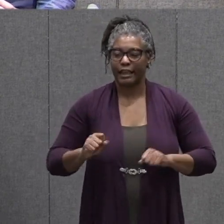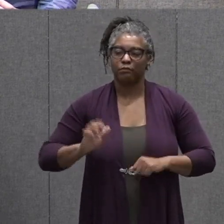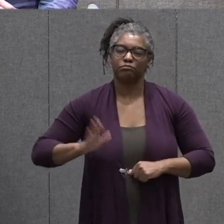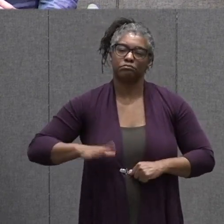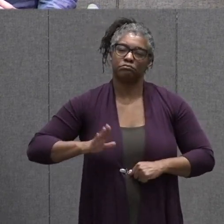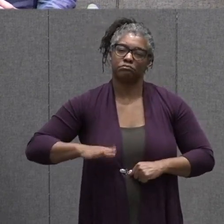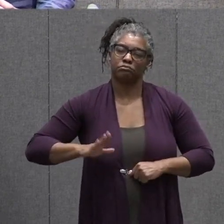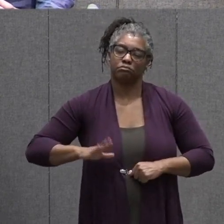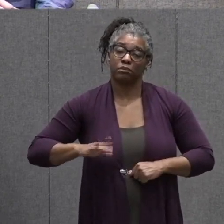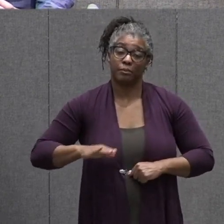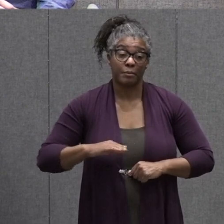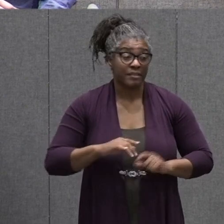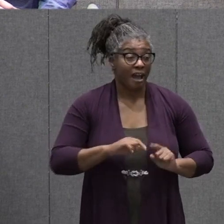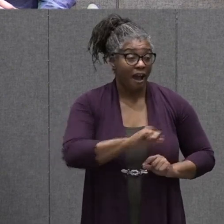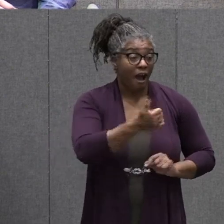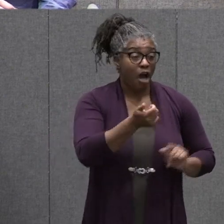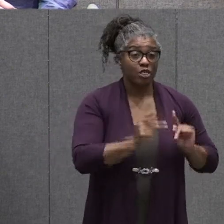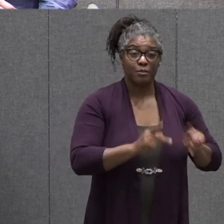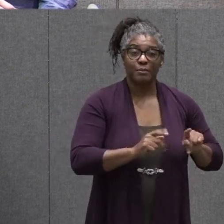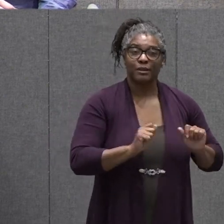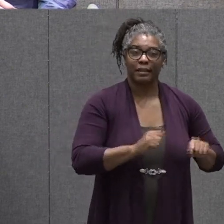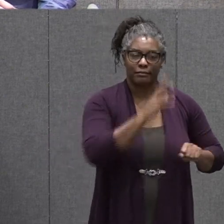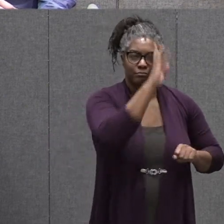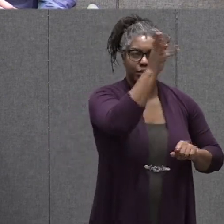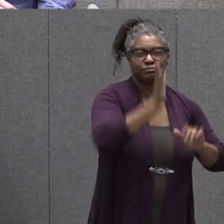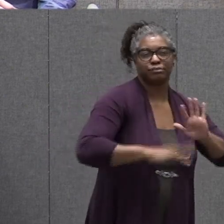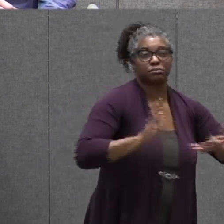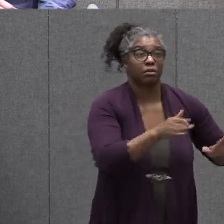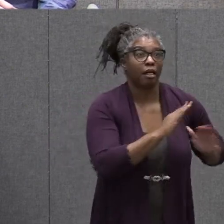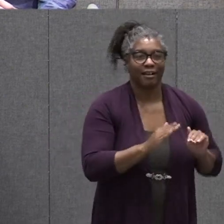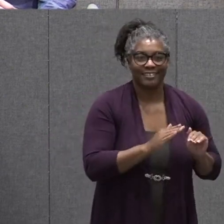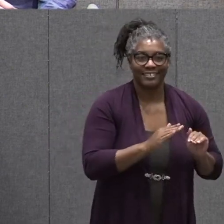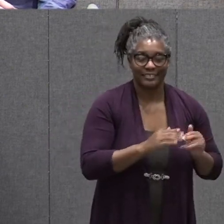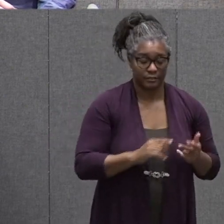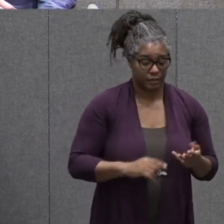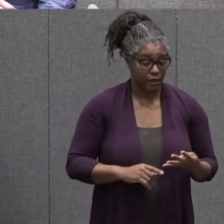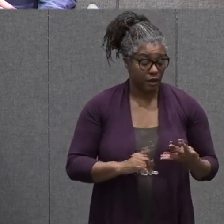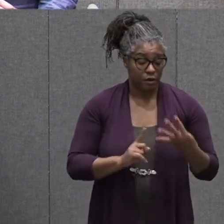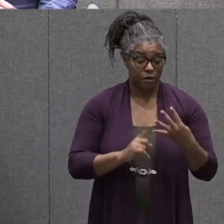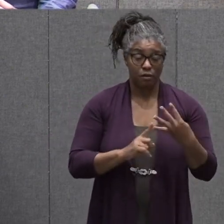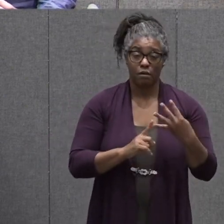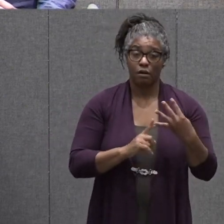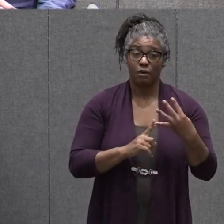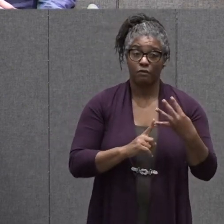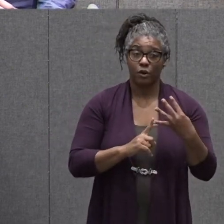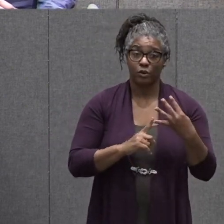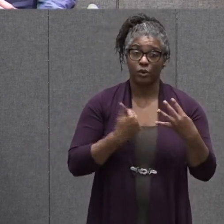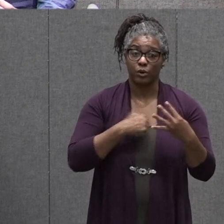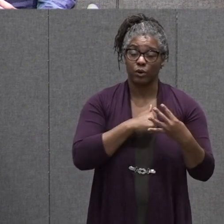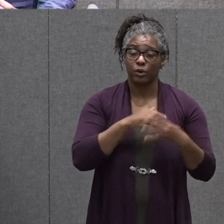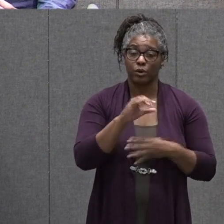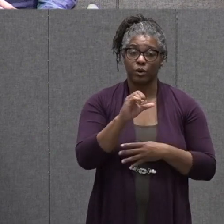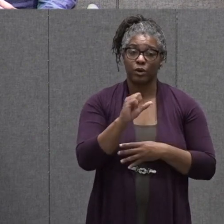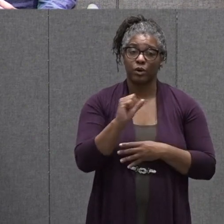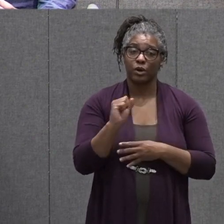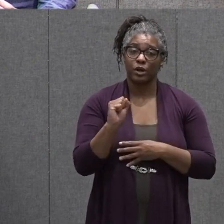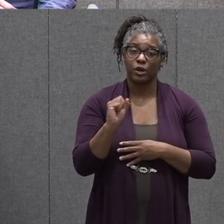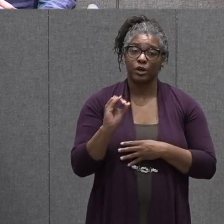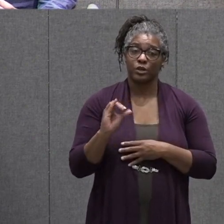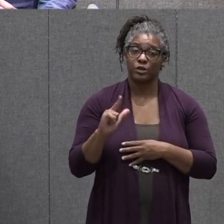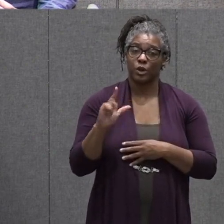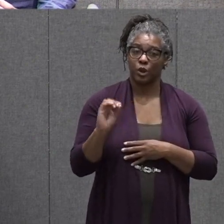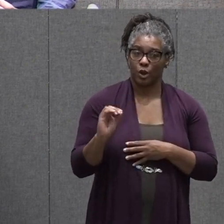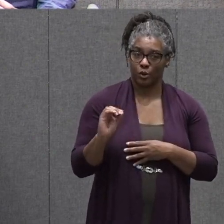everyone else gets to make up their parts. And the last part was soloing, where we all stop and we listen to